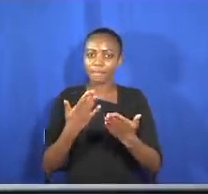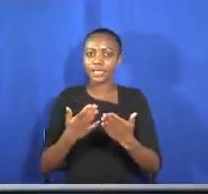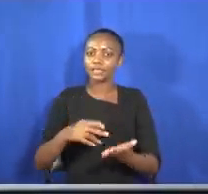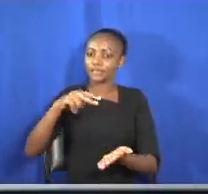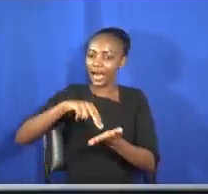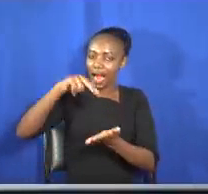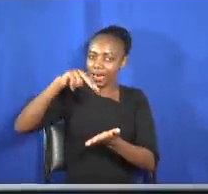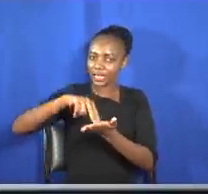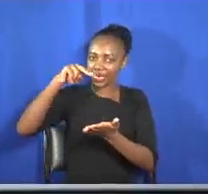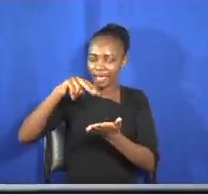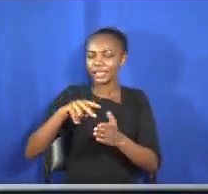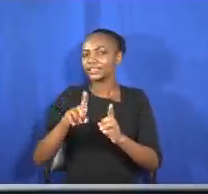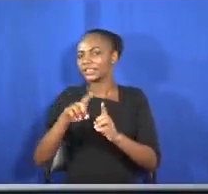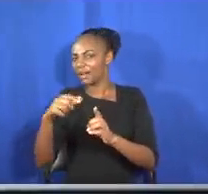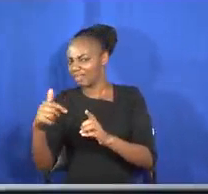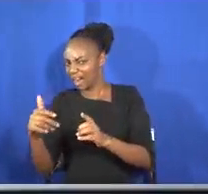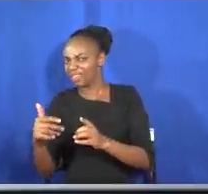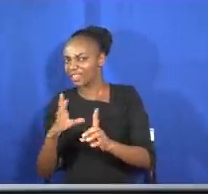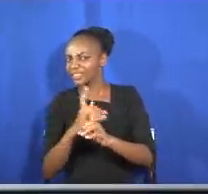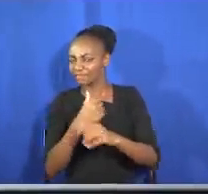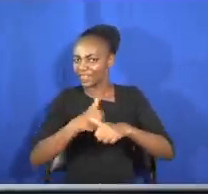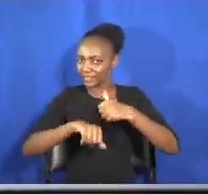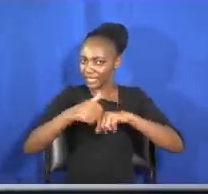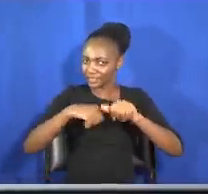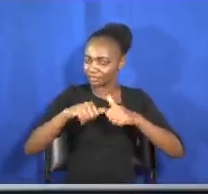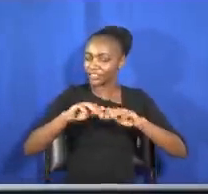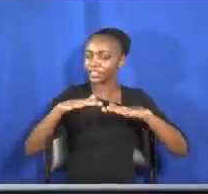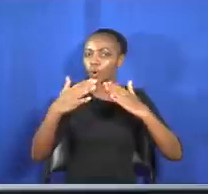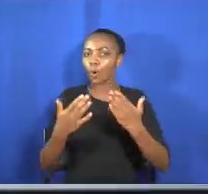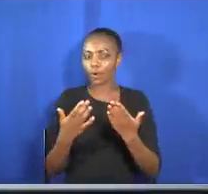maybe hiking, capability of doing a certain